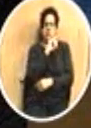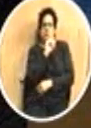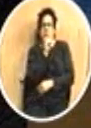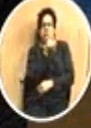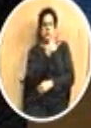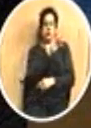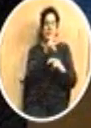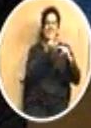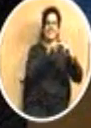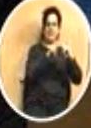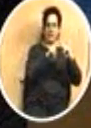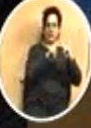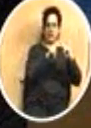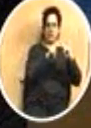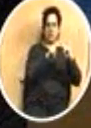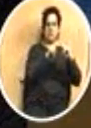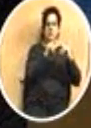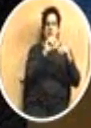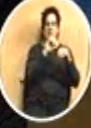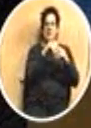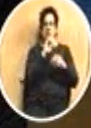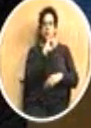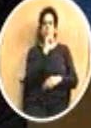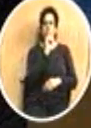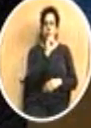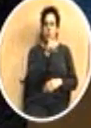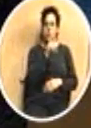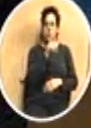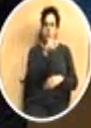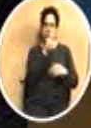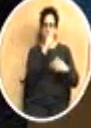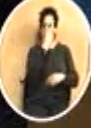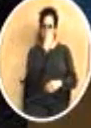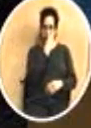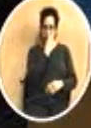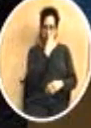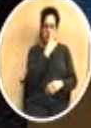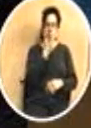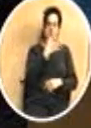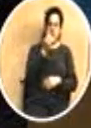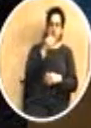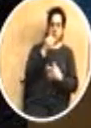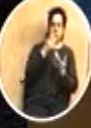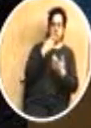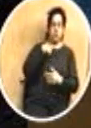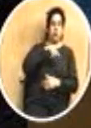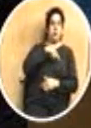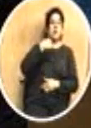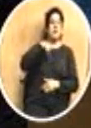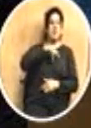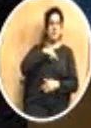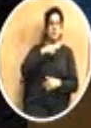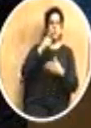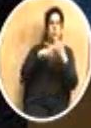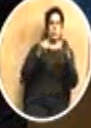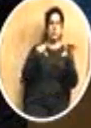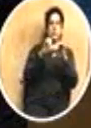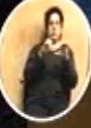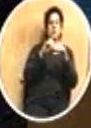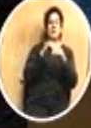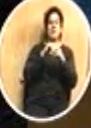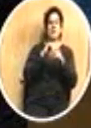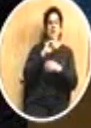seat is in question. Your very authority to do and tell us what to do is in